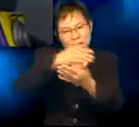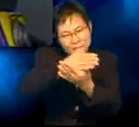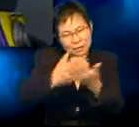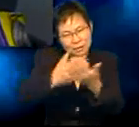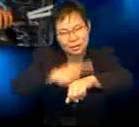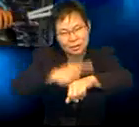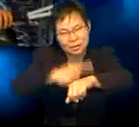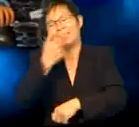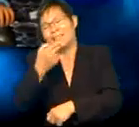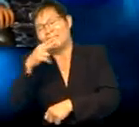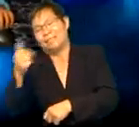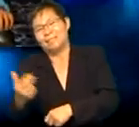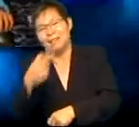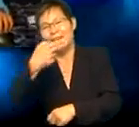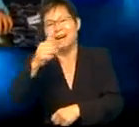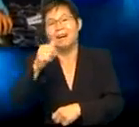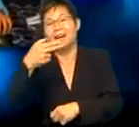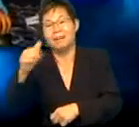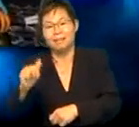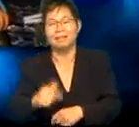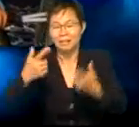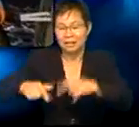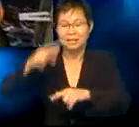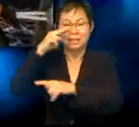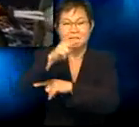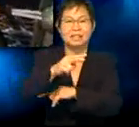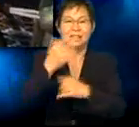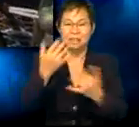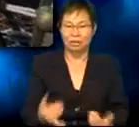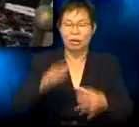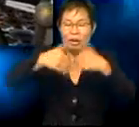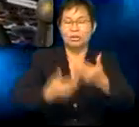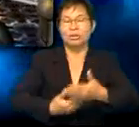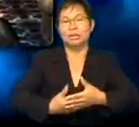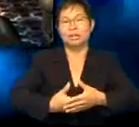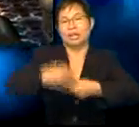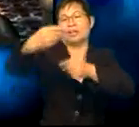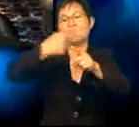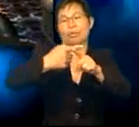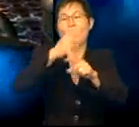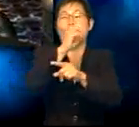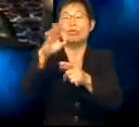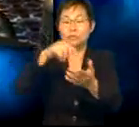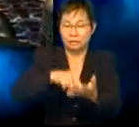ha. Okay, let's see now. How do we get out of this?